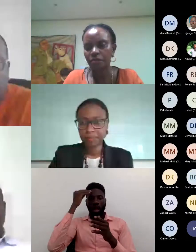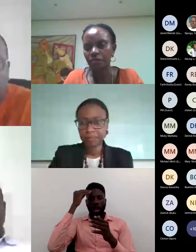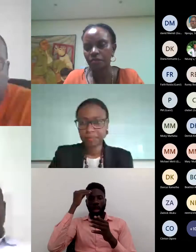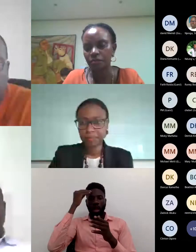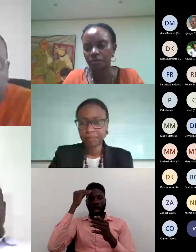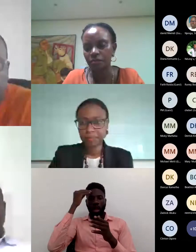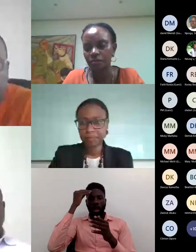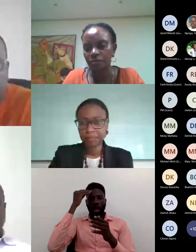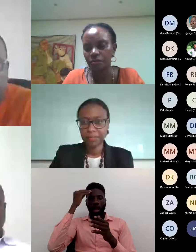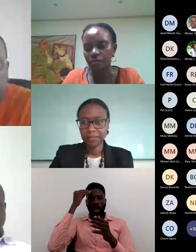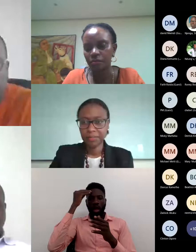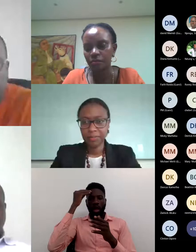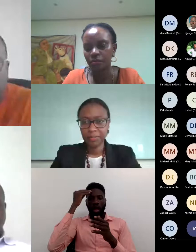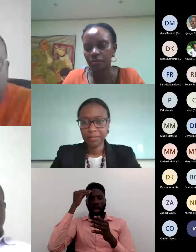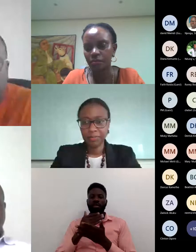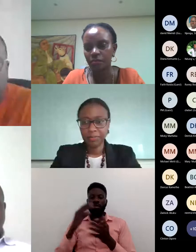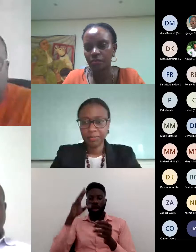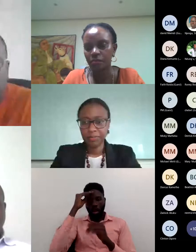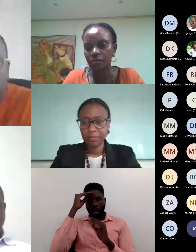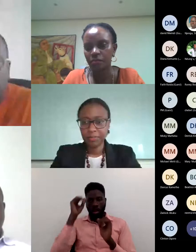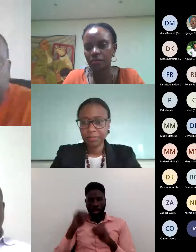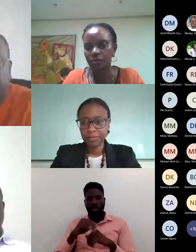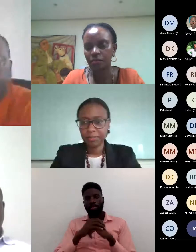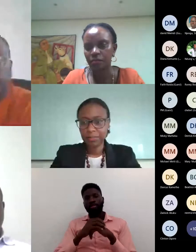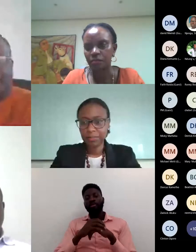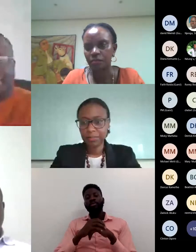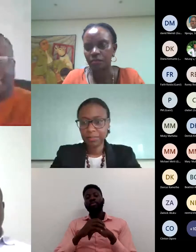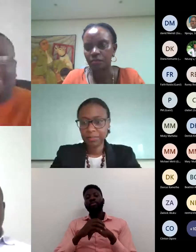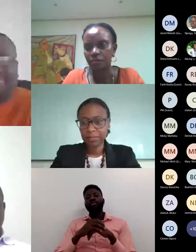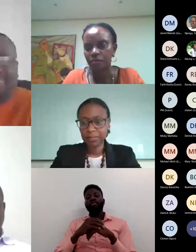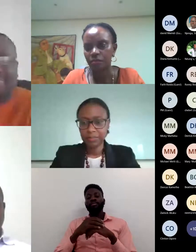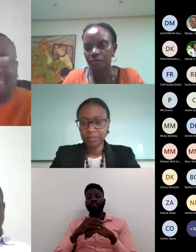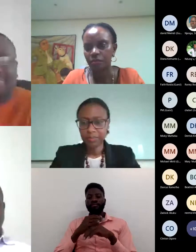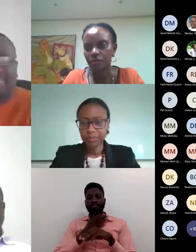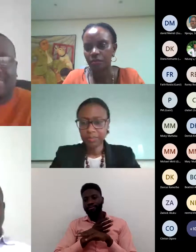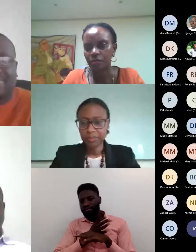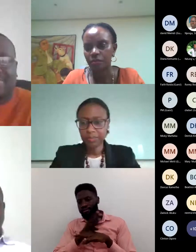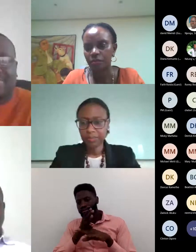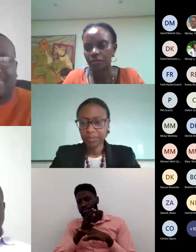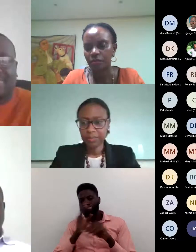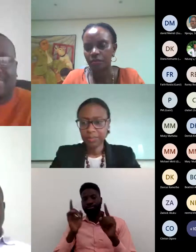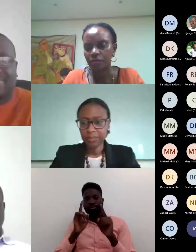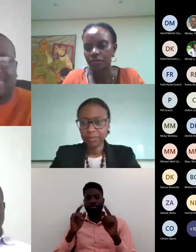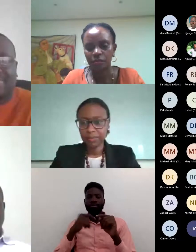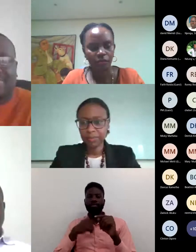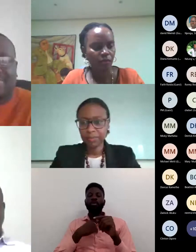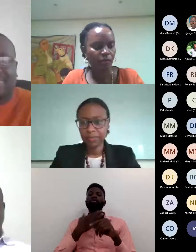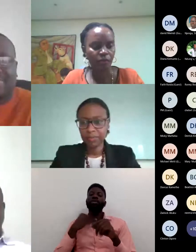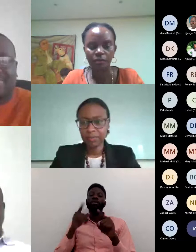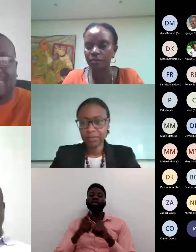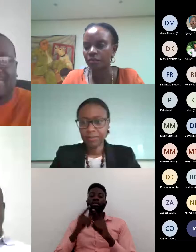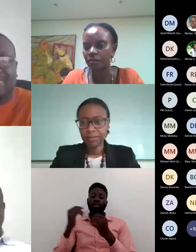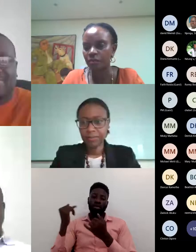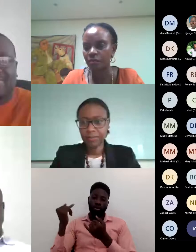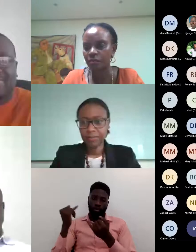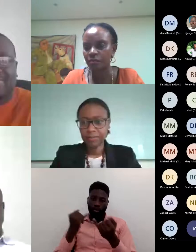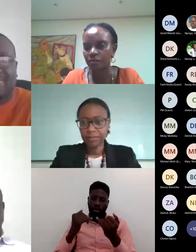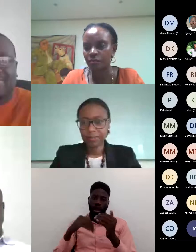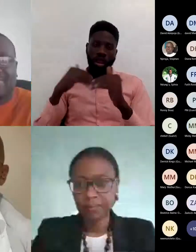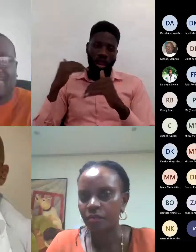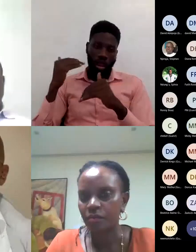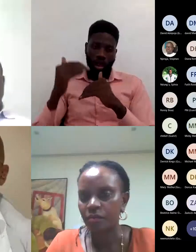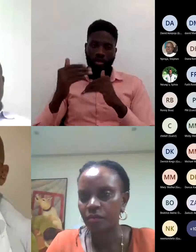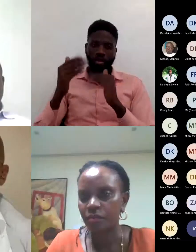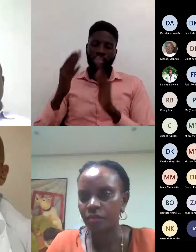something to learn. Without further ado, I would like to introduce our next